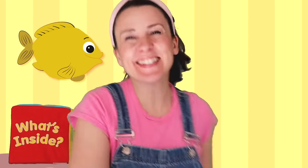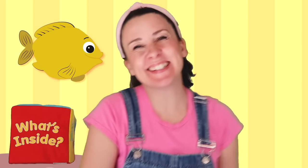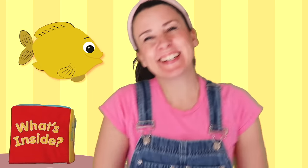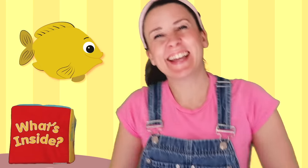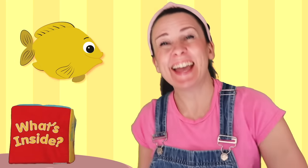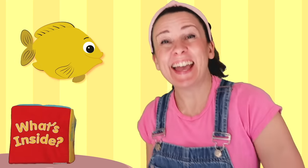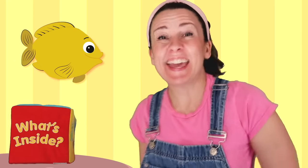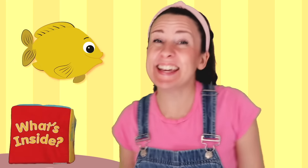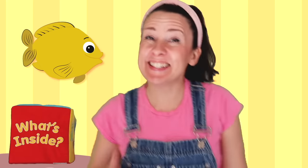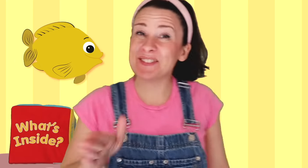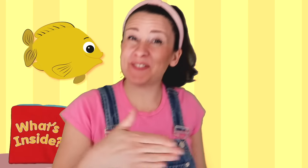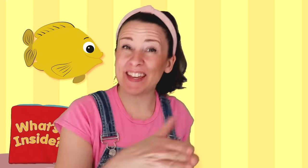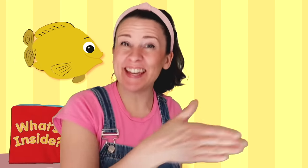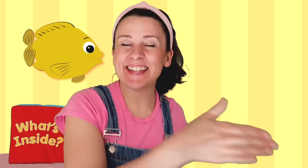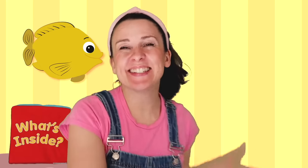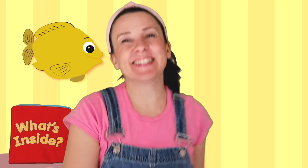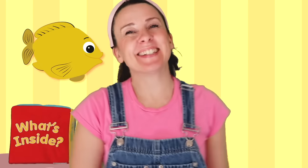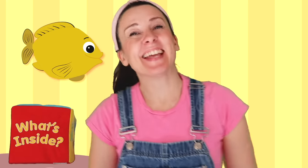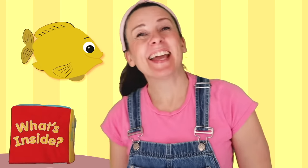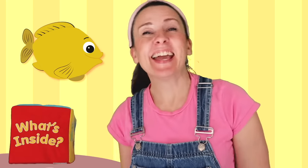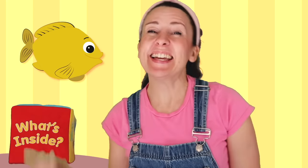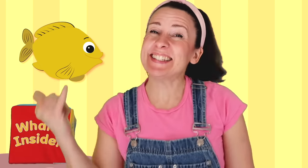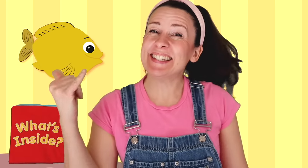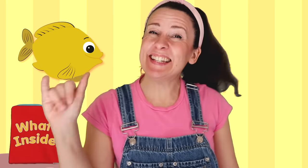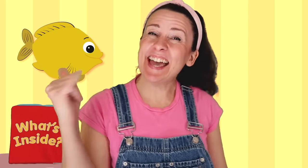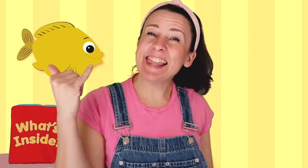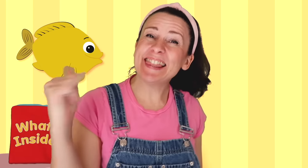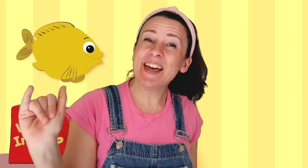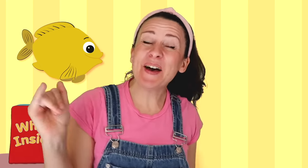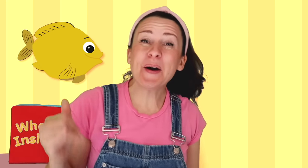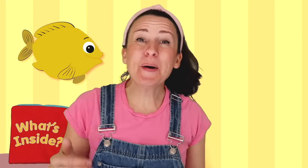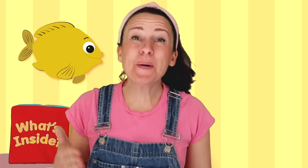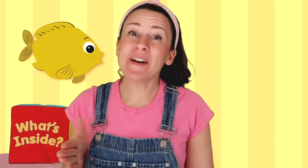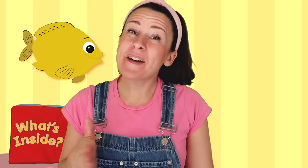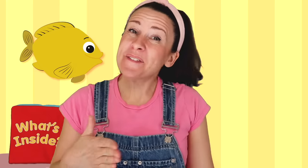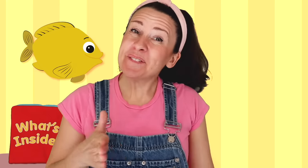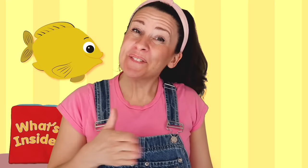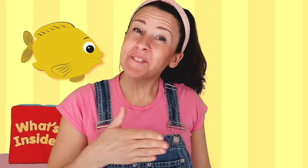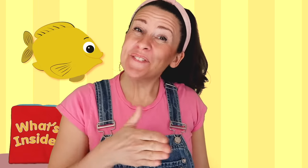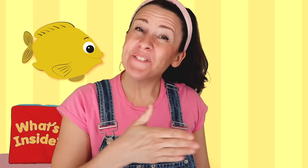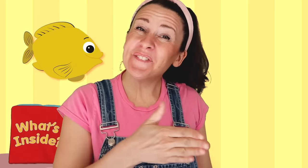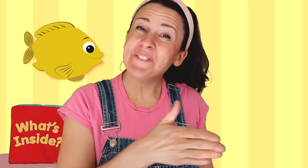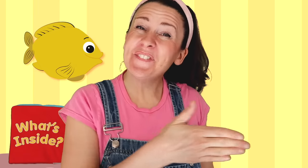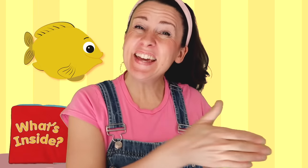It's a fish. It's a fish. It's a yellow